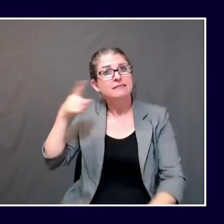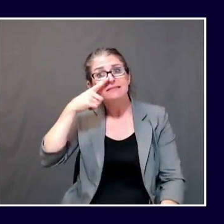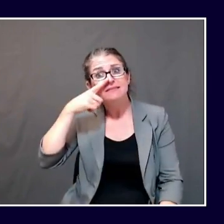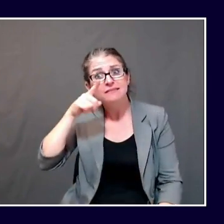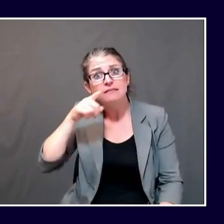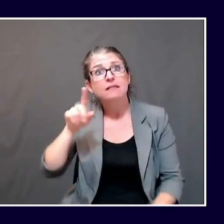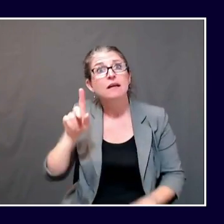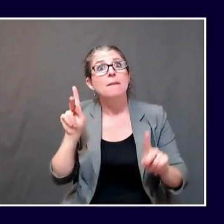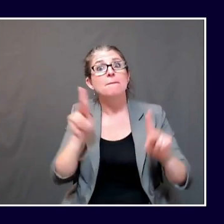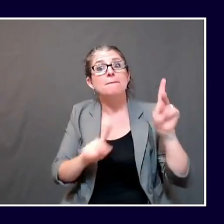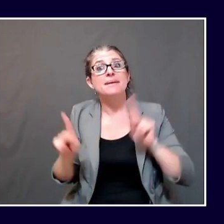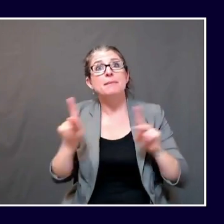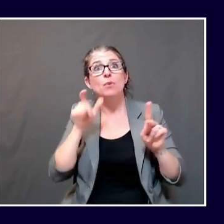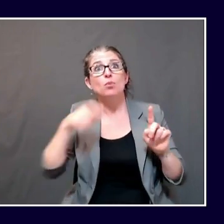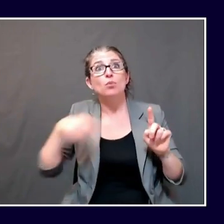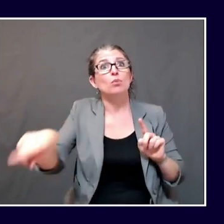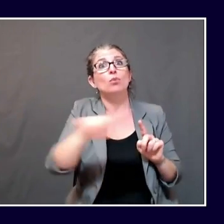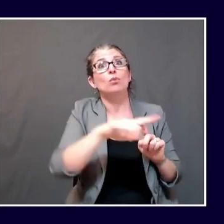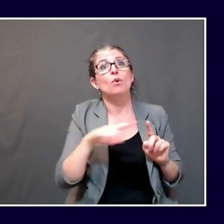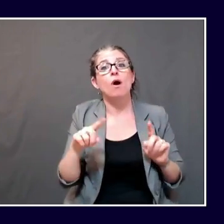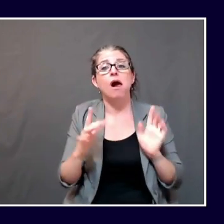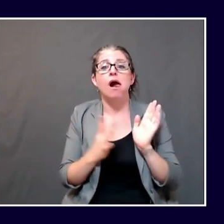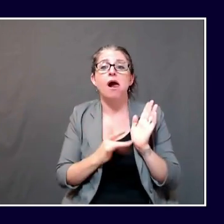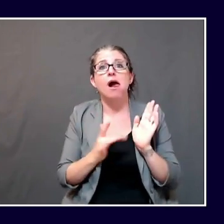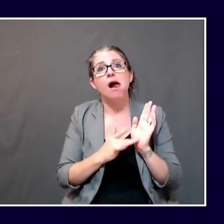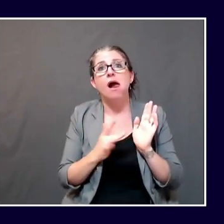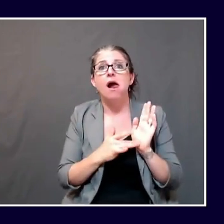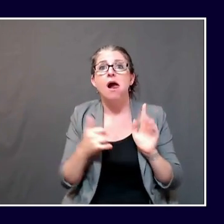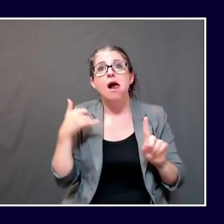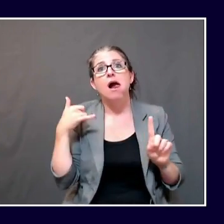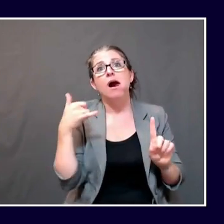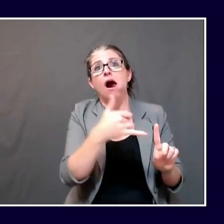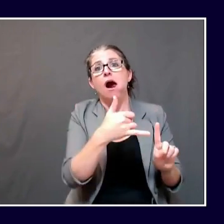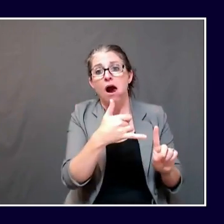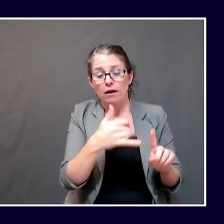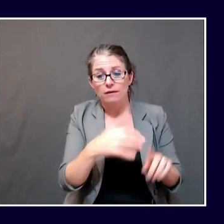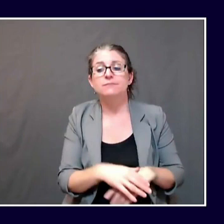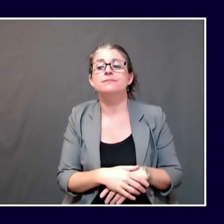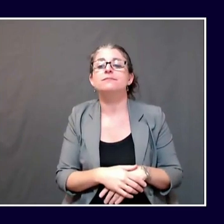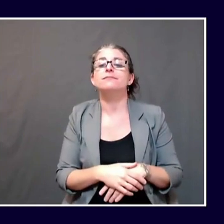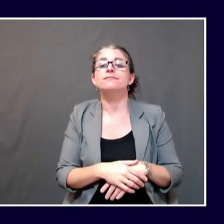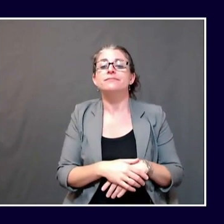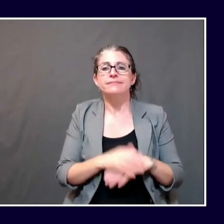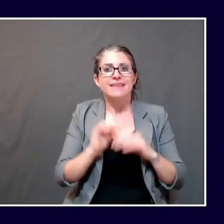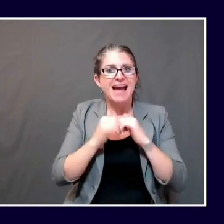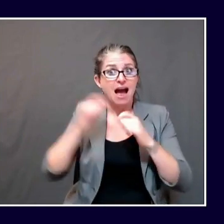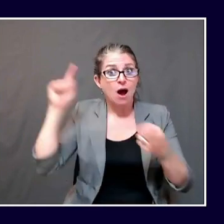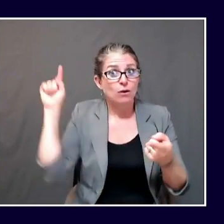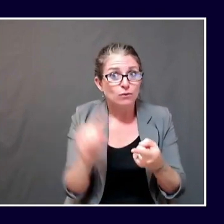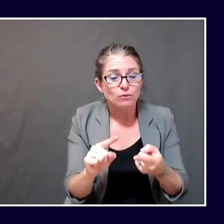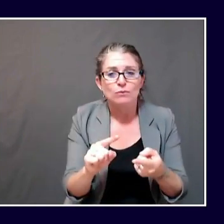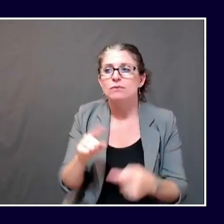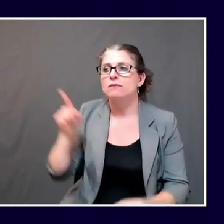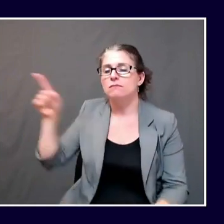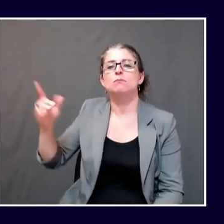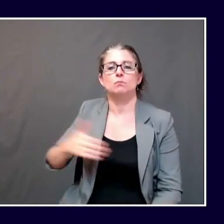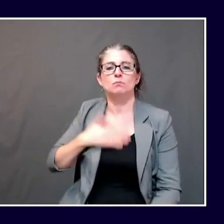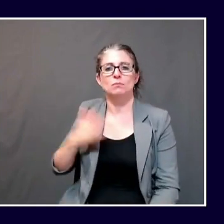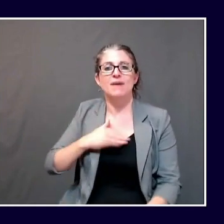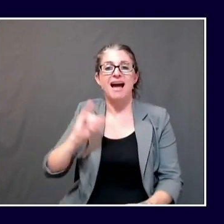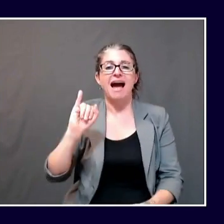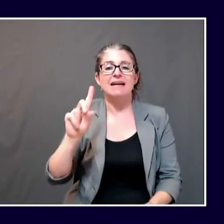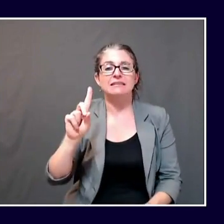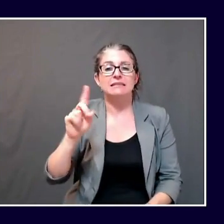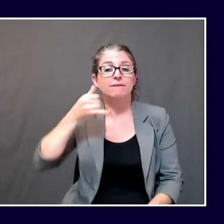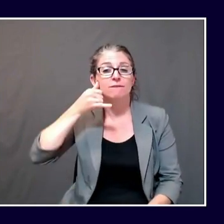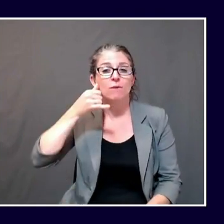Maine CDC on it. So that's another check that can be used to see whether the person who's calling is actually a